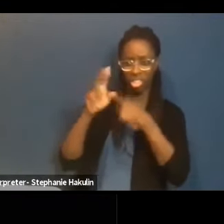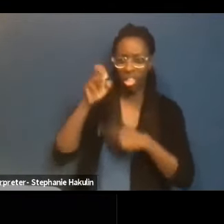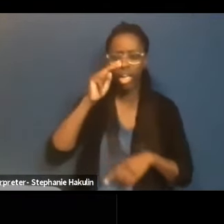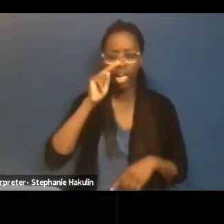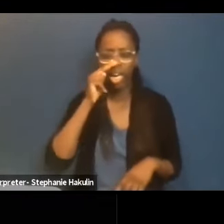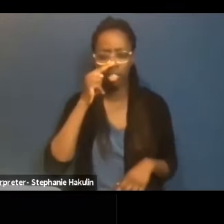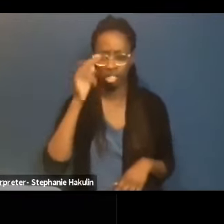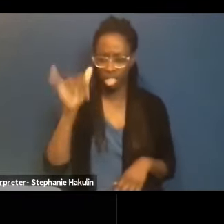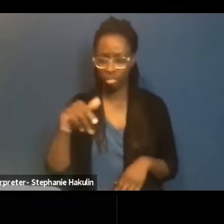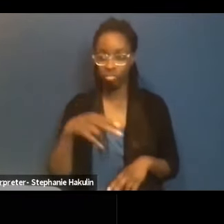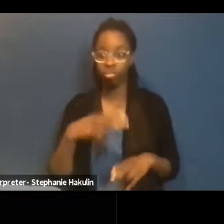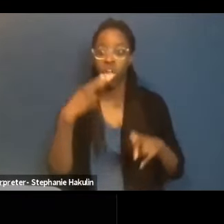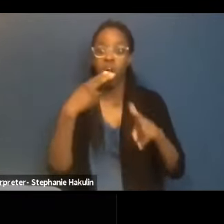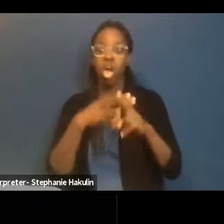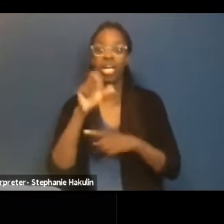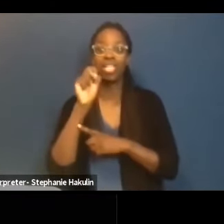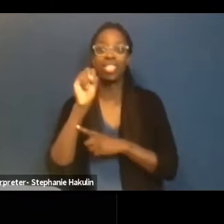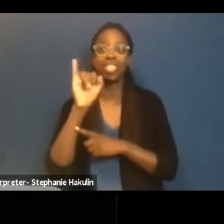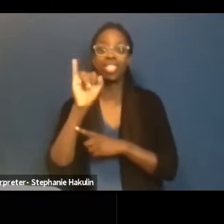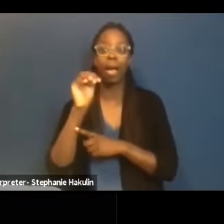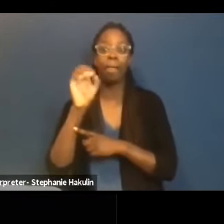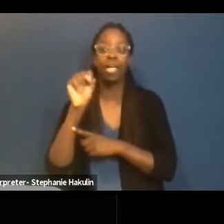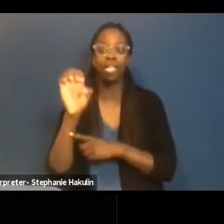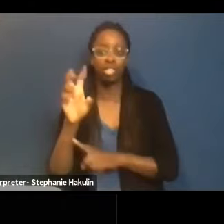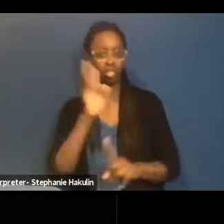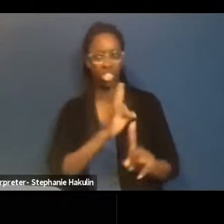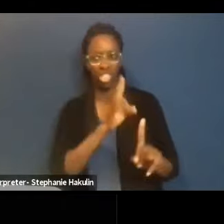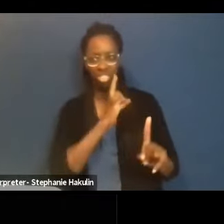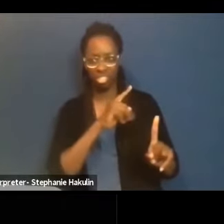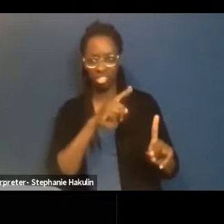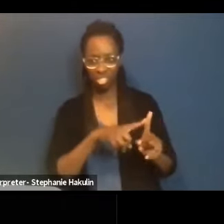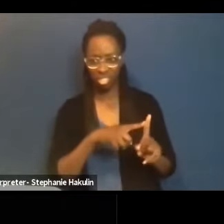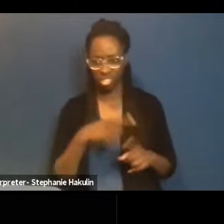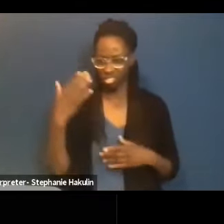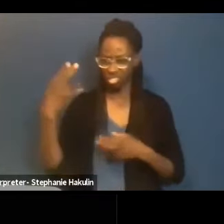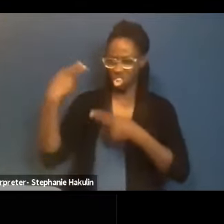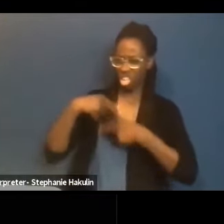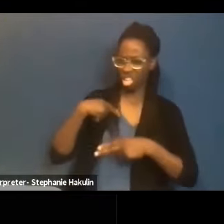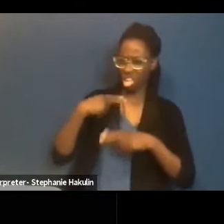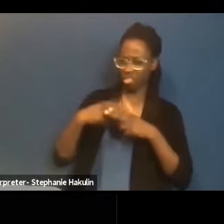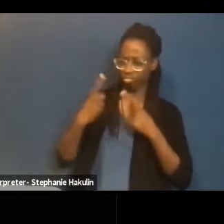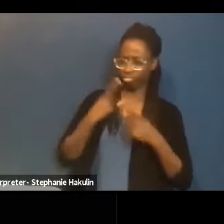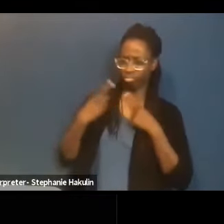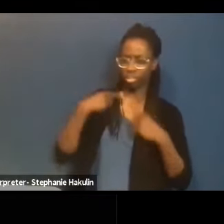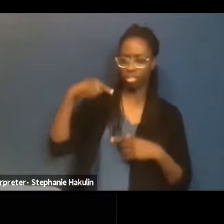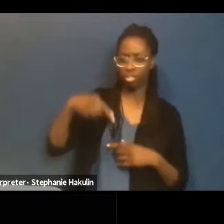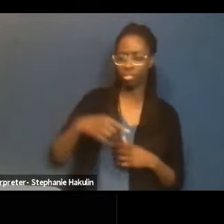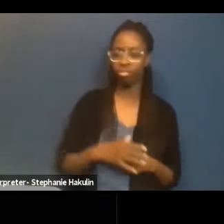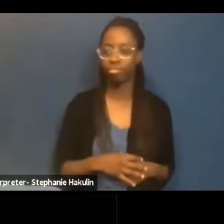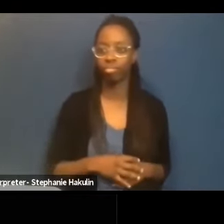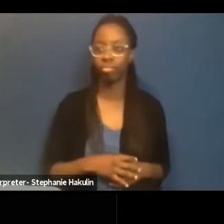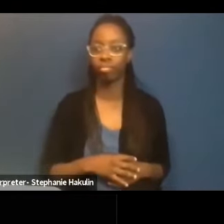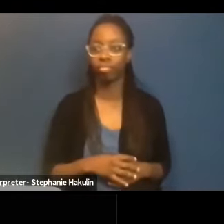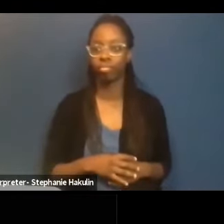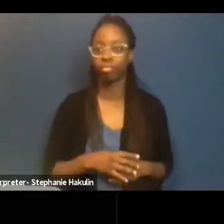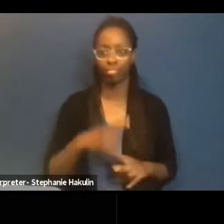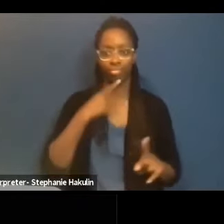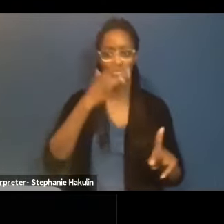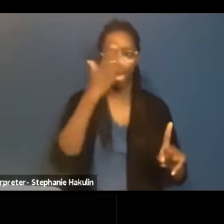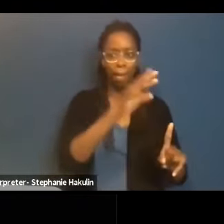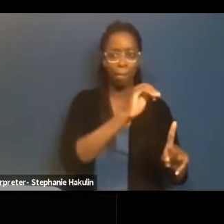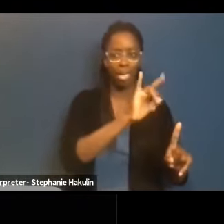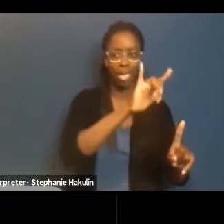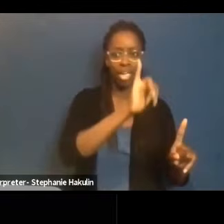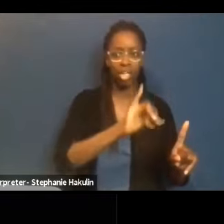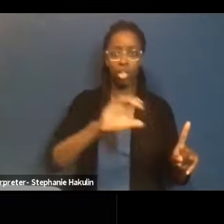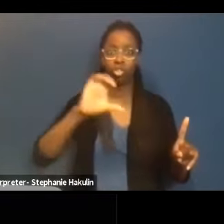their names would remain a foreign taste on my bleached tongue. Millie and Christine are more than a